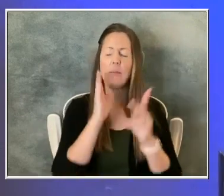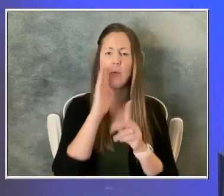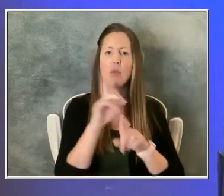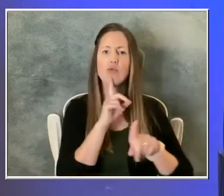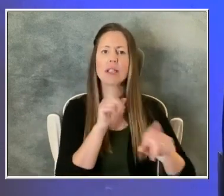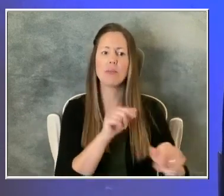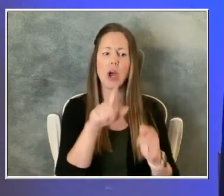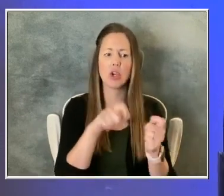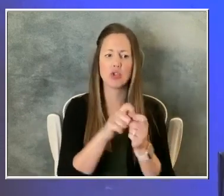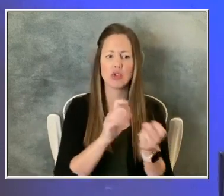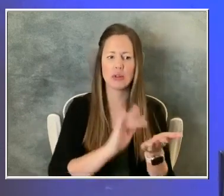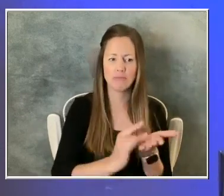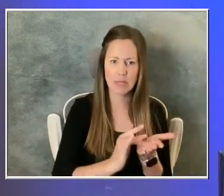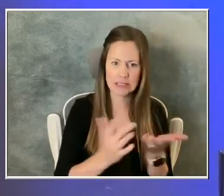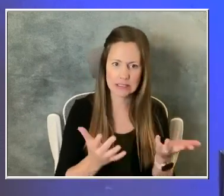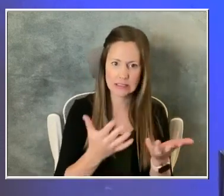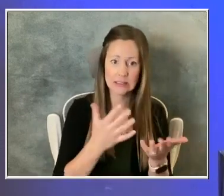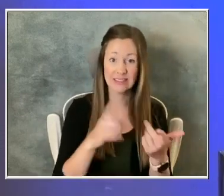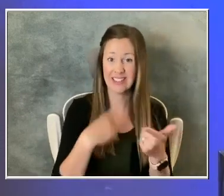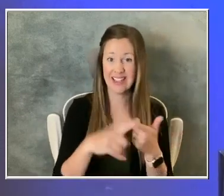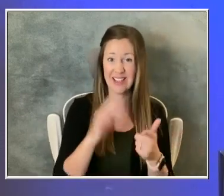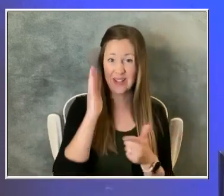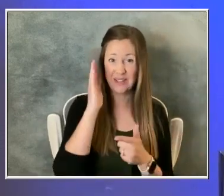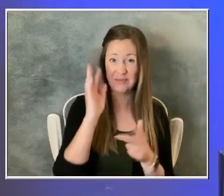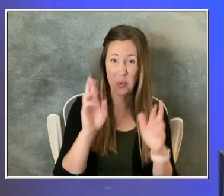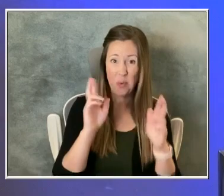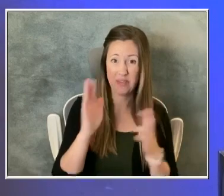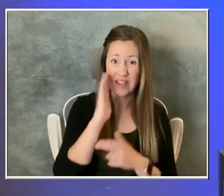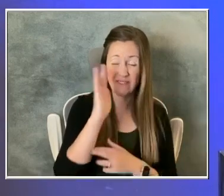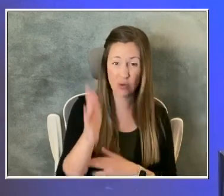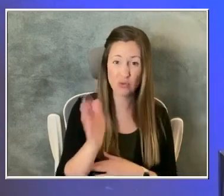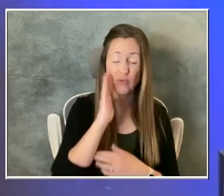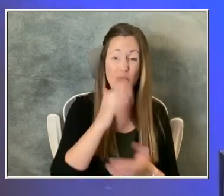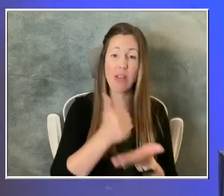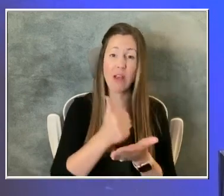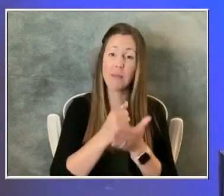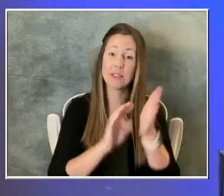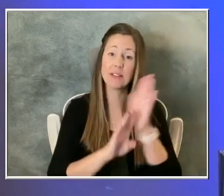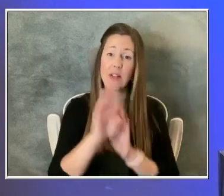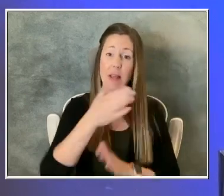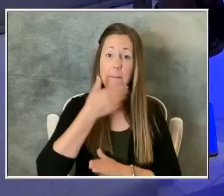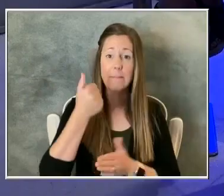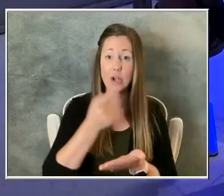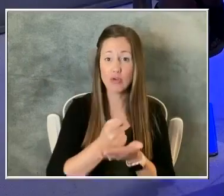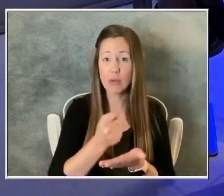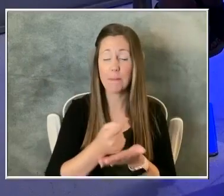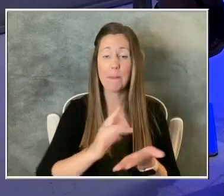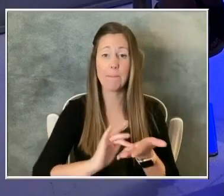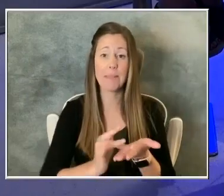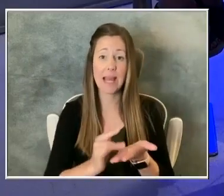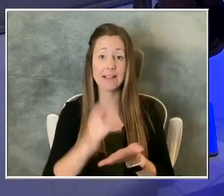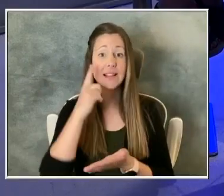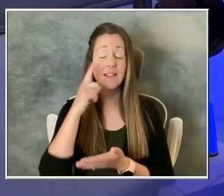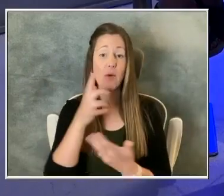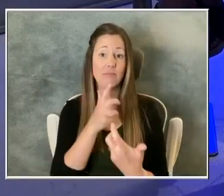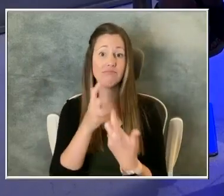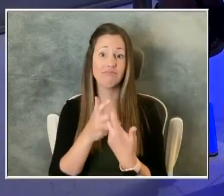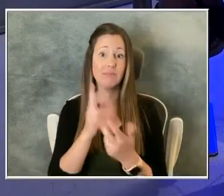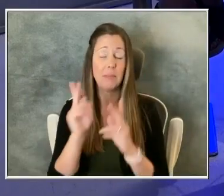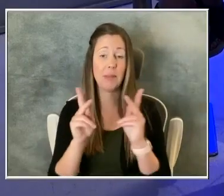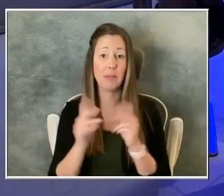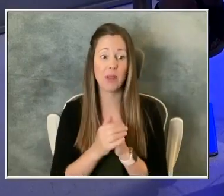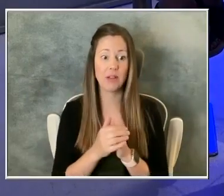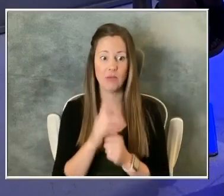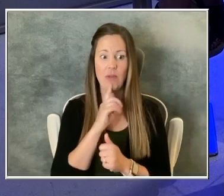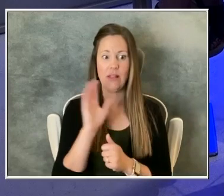hopefully in the future it will help us develop better treatments and medications for treating. It sounds like really the whole frontier